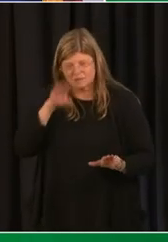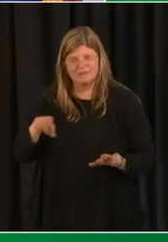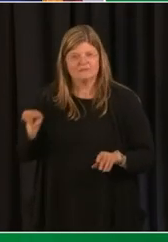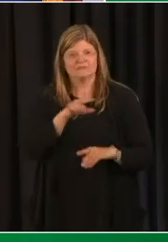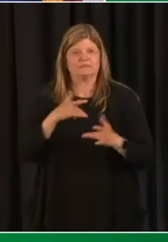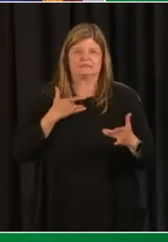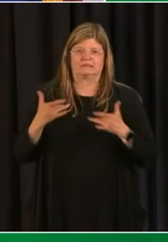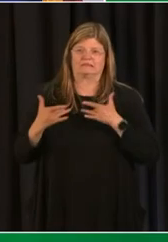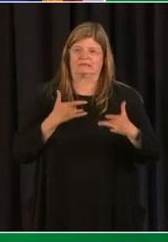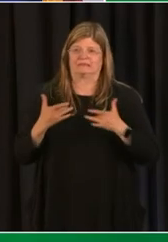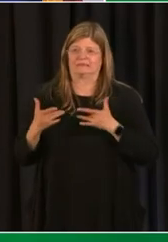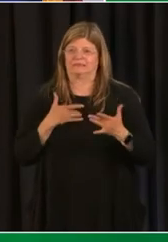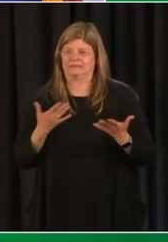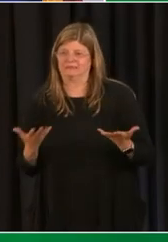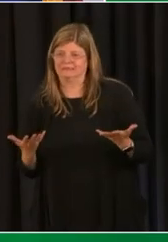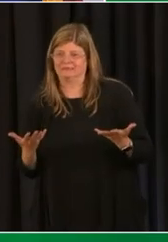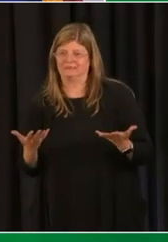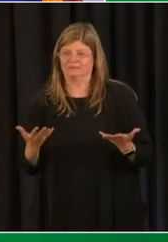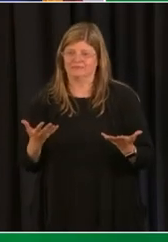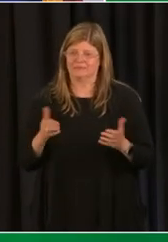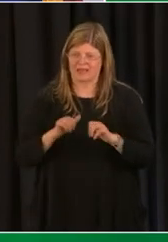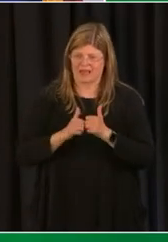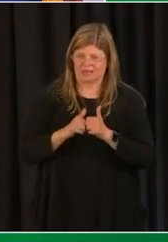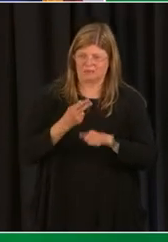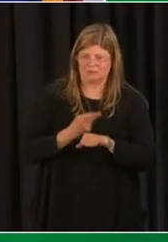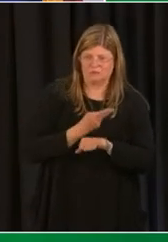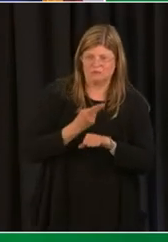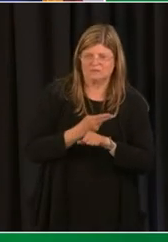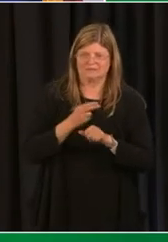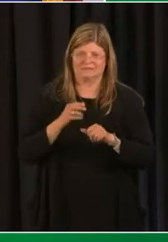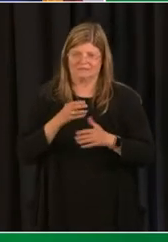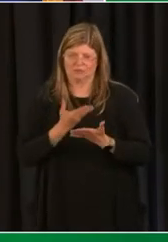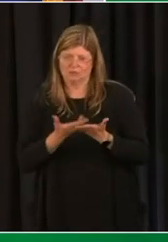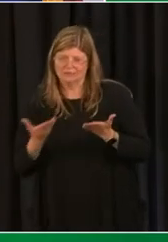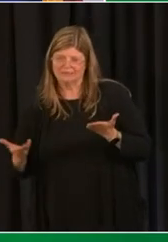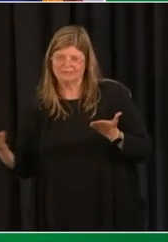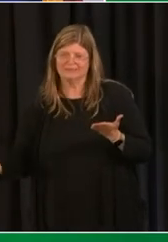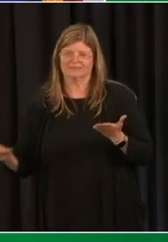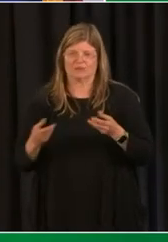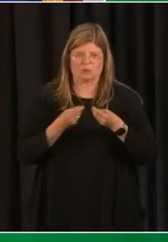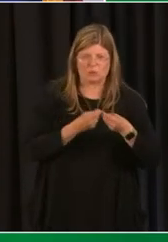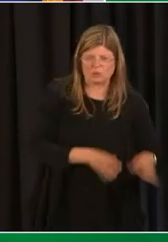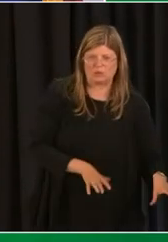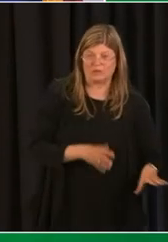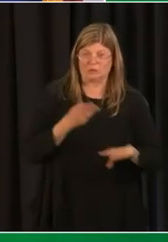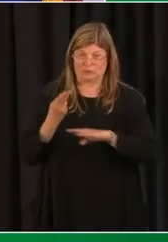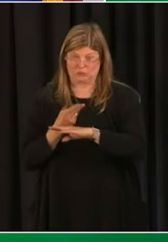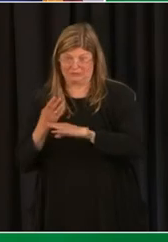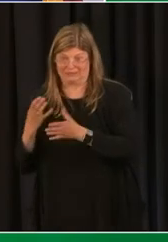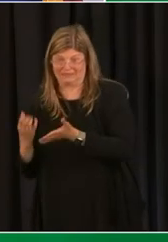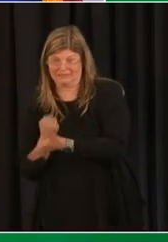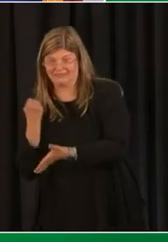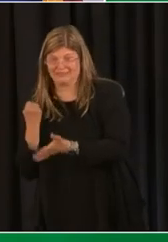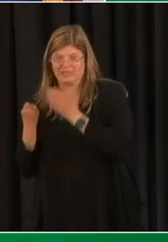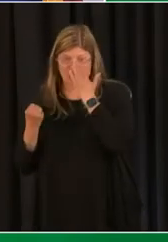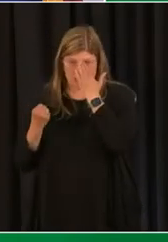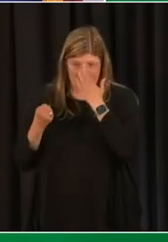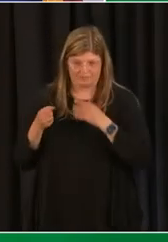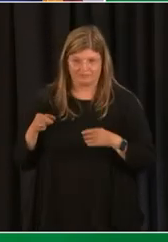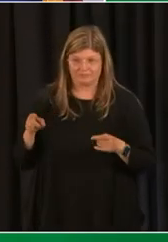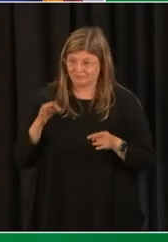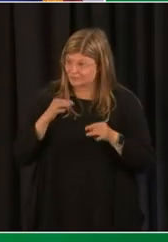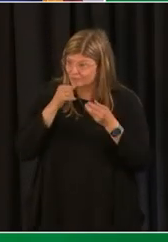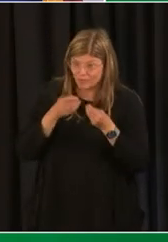about whether we will be able to use all the resource, whether we'll lose any of it. Well, we won't if everybody